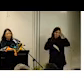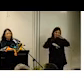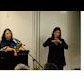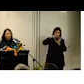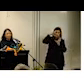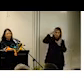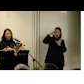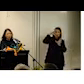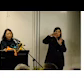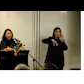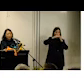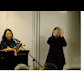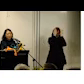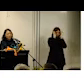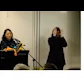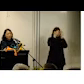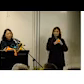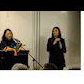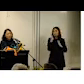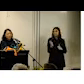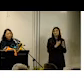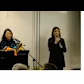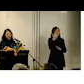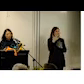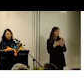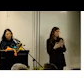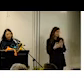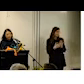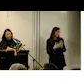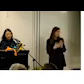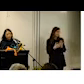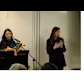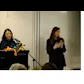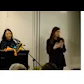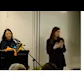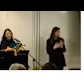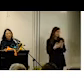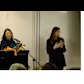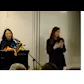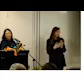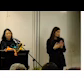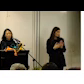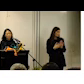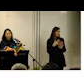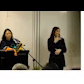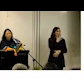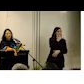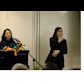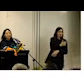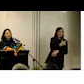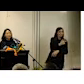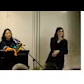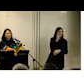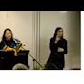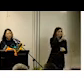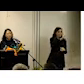full and it's filling the skull. And this is the patient at 7 months. And when the patient is 7 years old, you